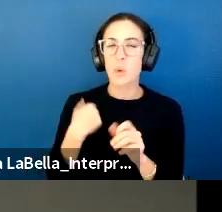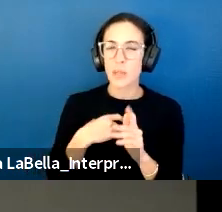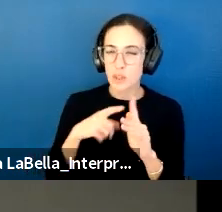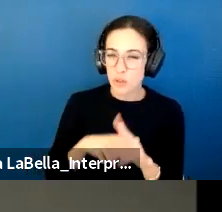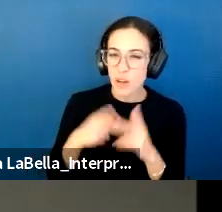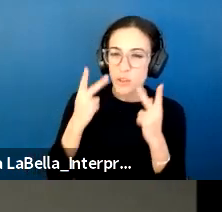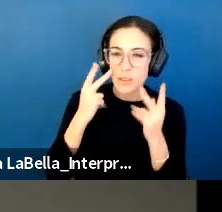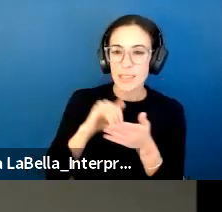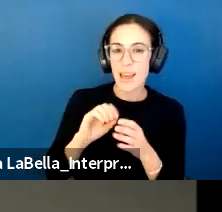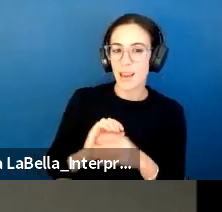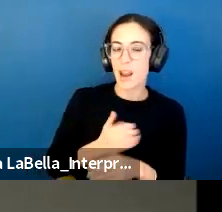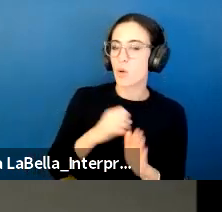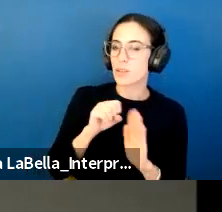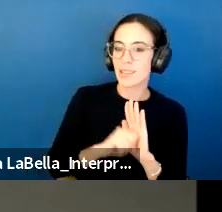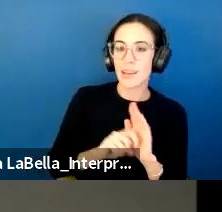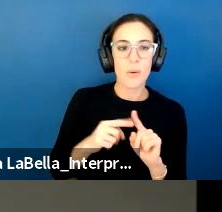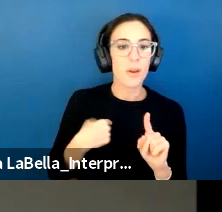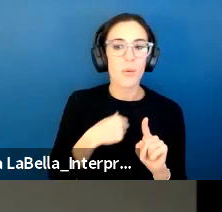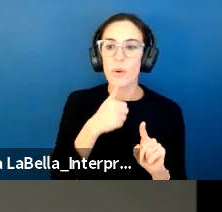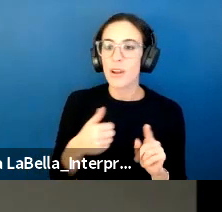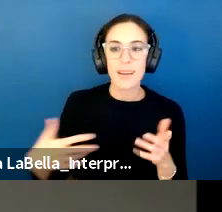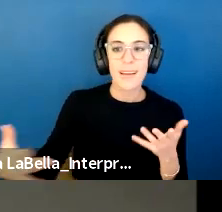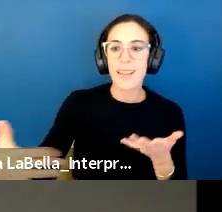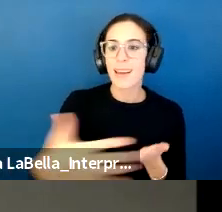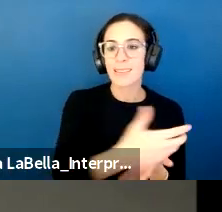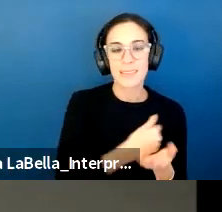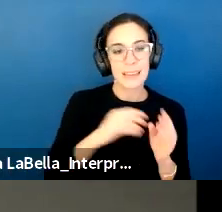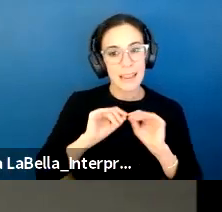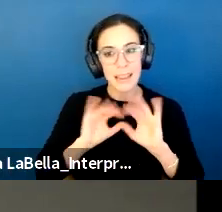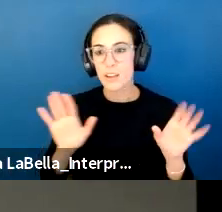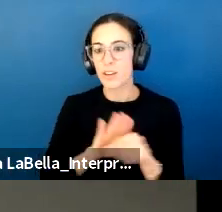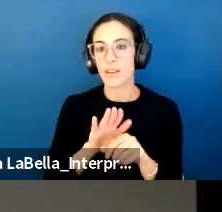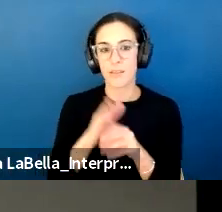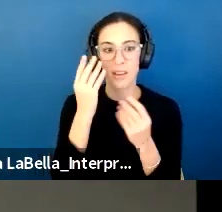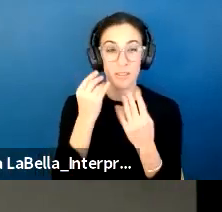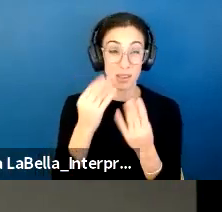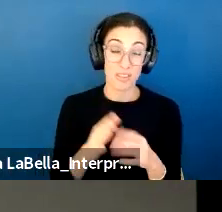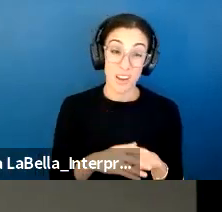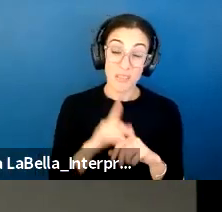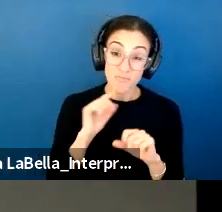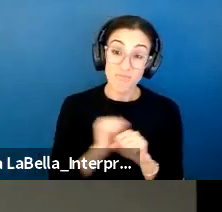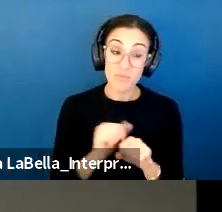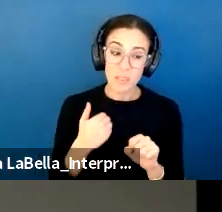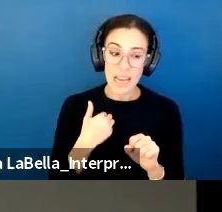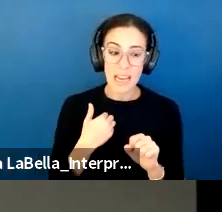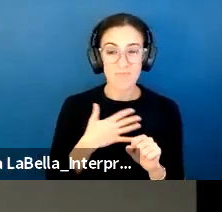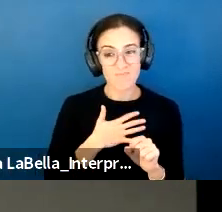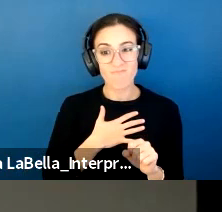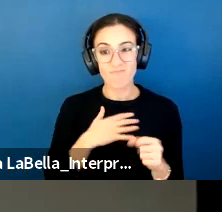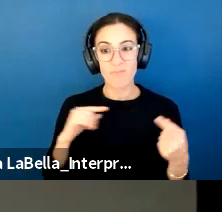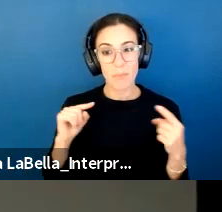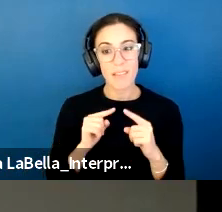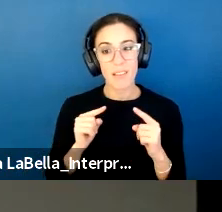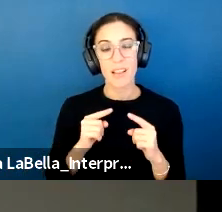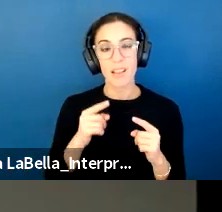collecting clear enough information. And in fact, we had a painful experience where we had a